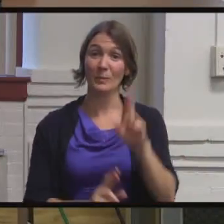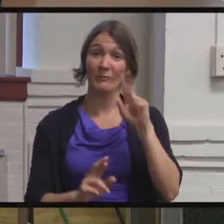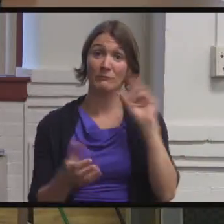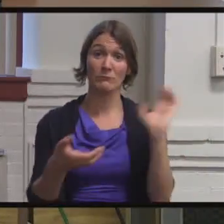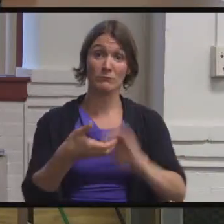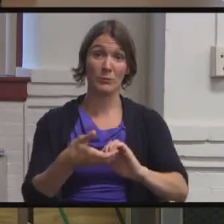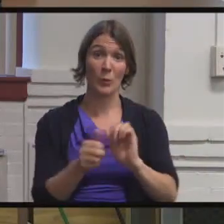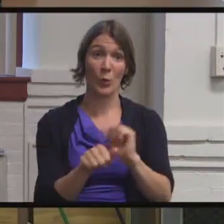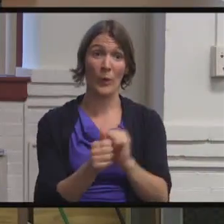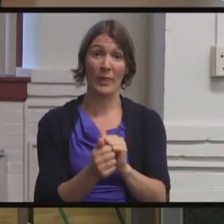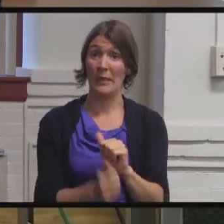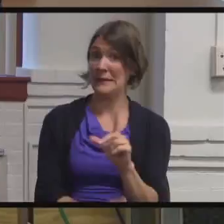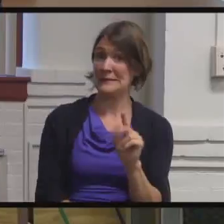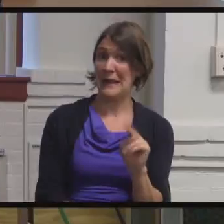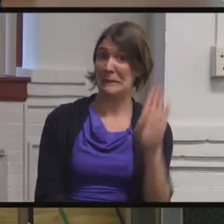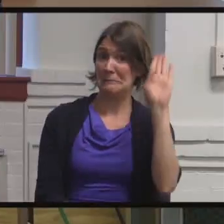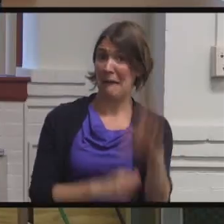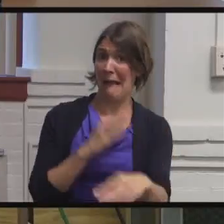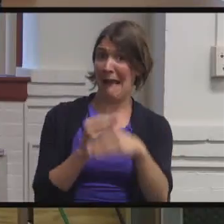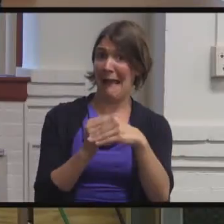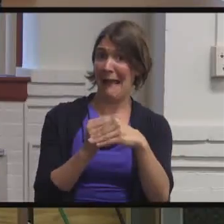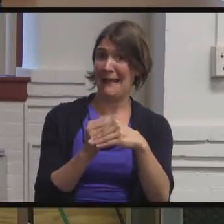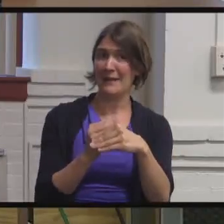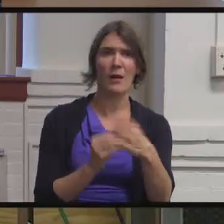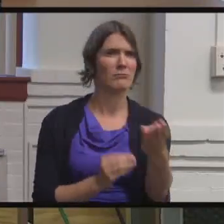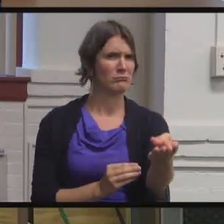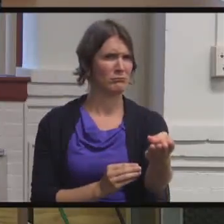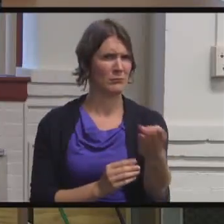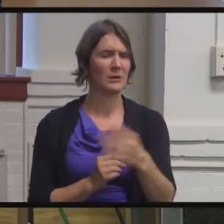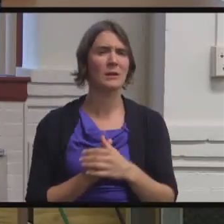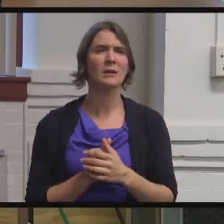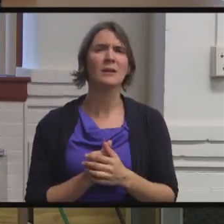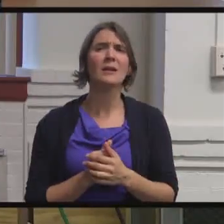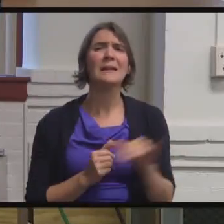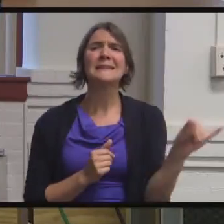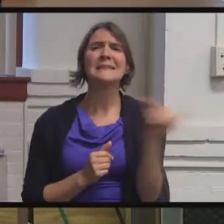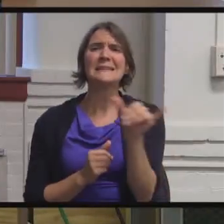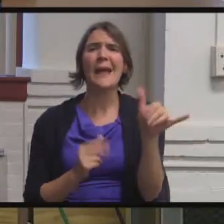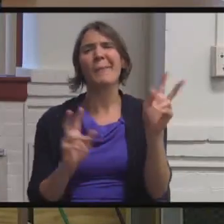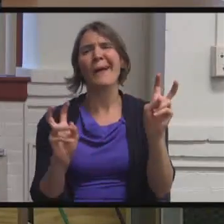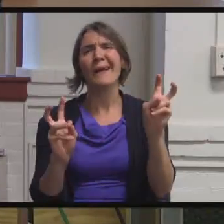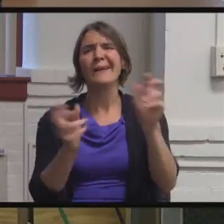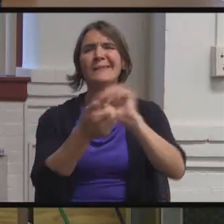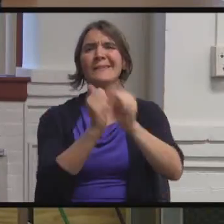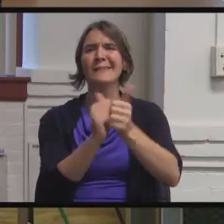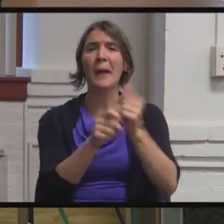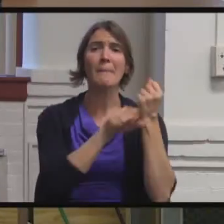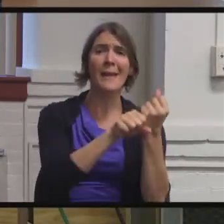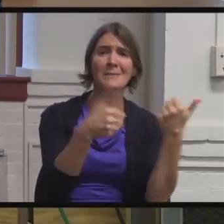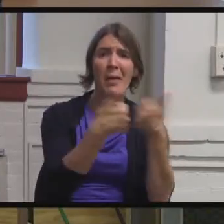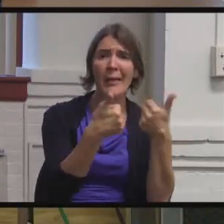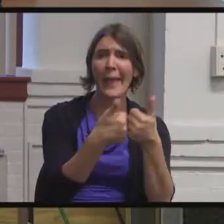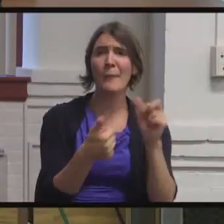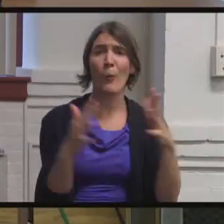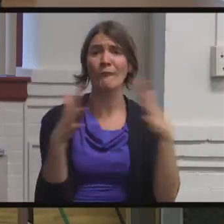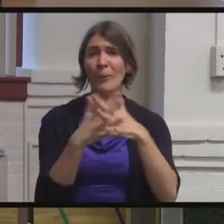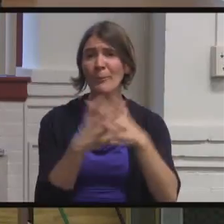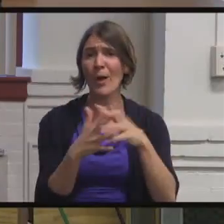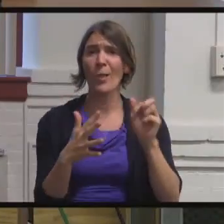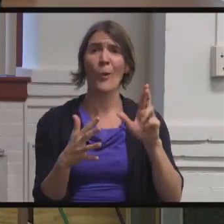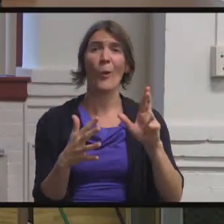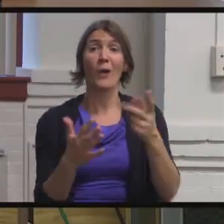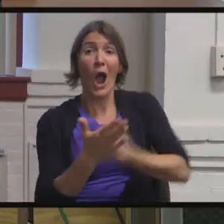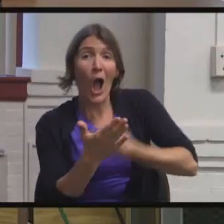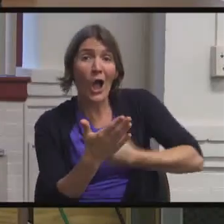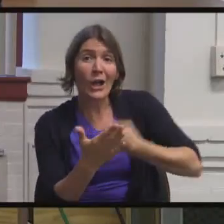participate. And if I may add one small comment, It's not unlike any other sporting event. Like if you go to a baseball game, or I used to go